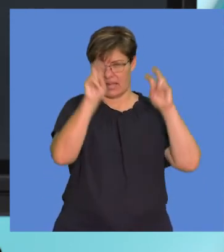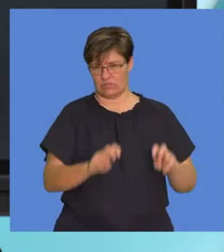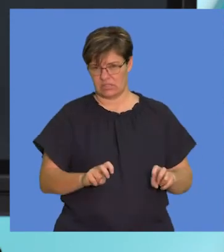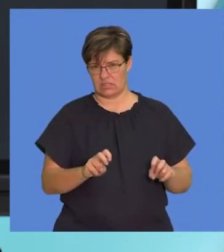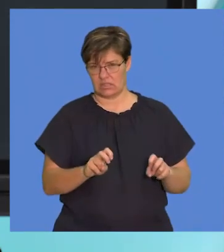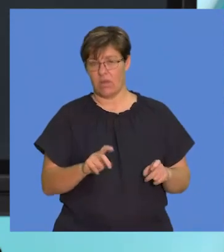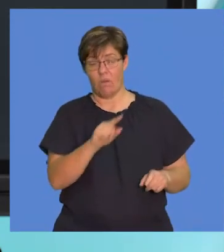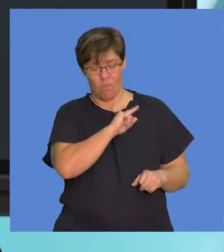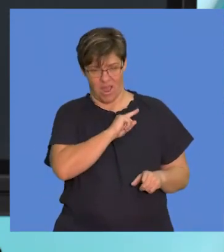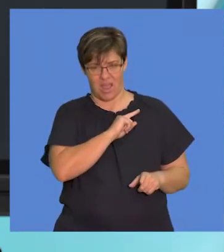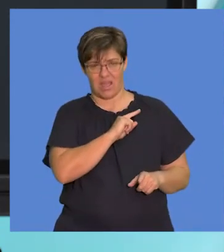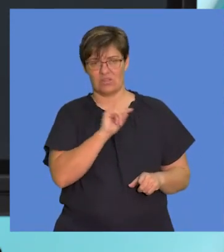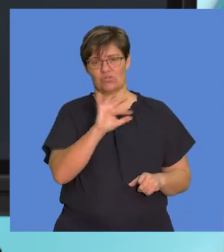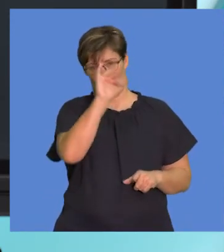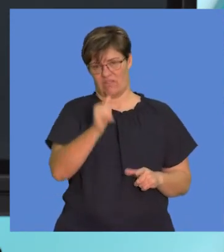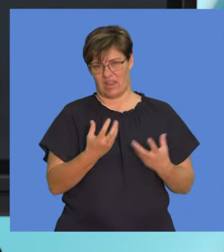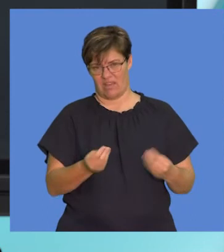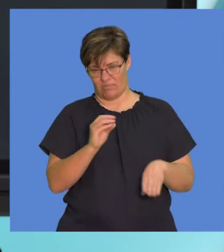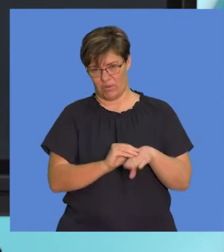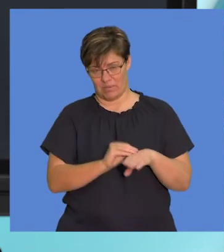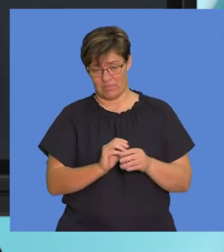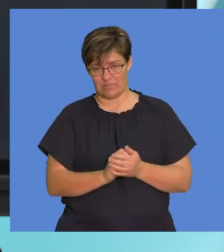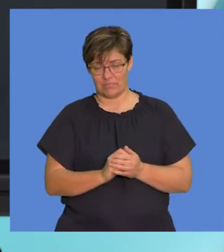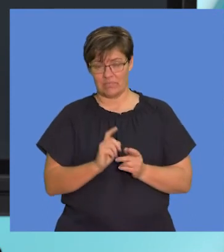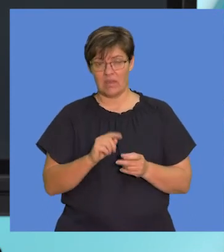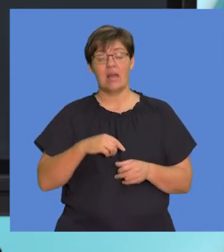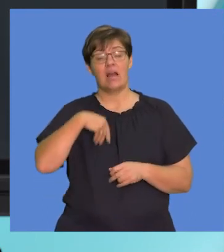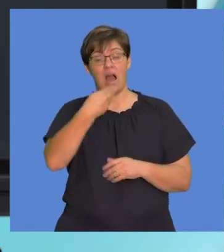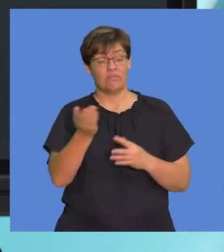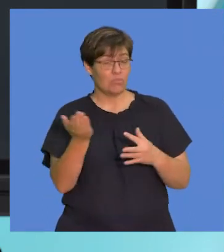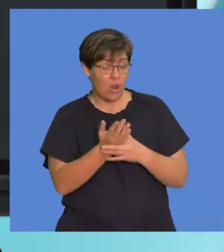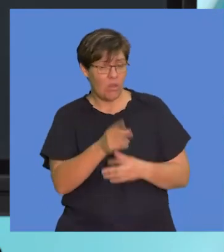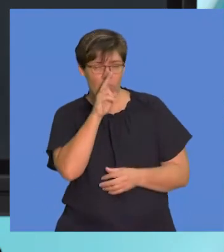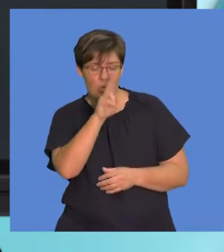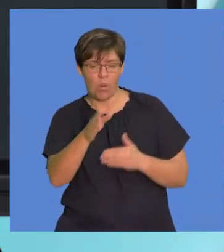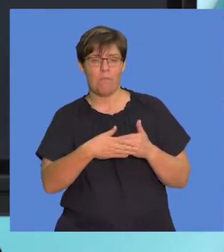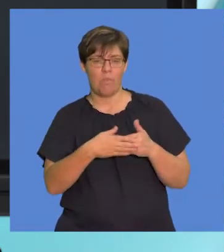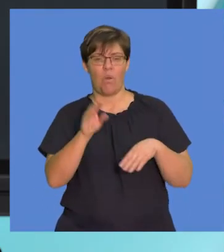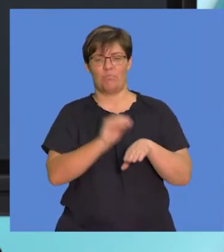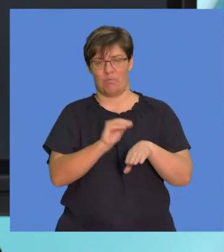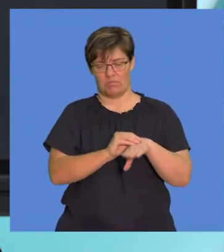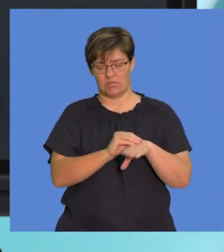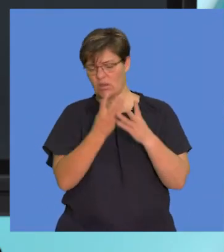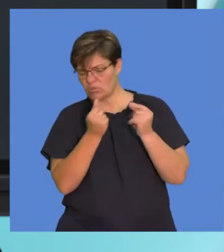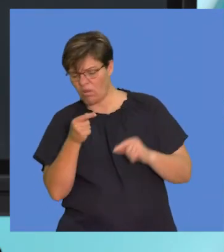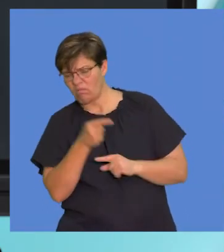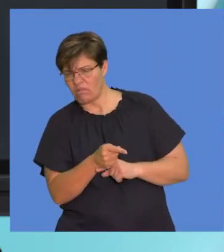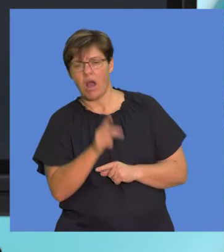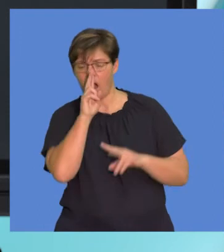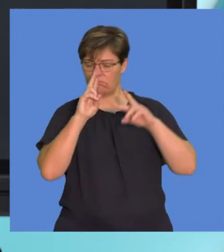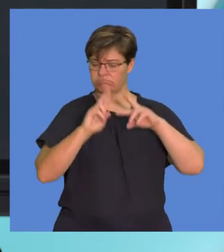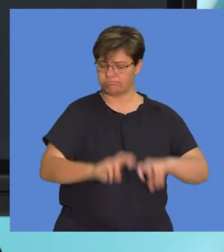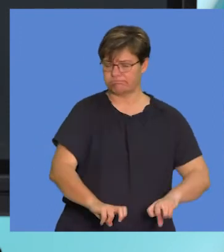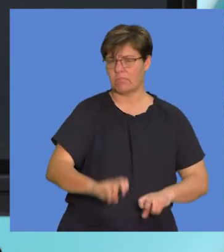know, electricity given the current scenario that we find ourselves in. In the next segment, we'll look at more circuit problems and